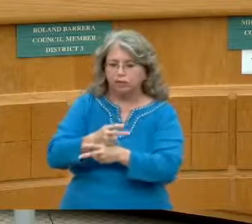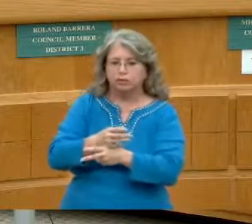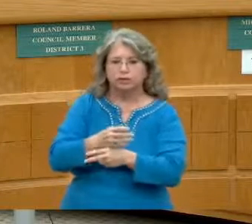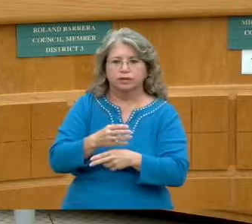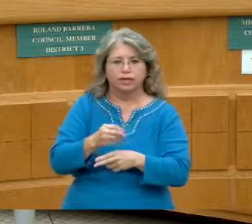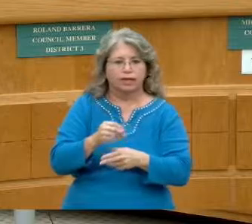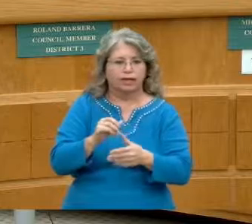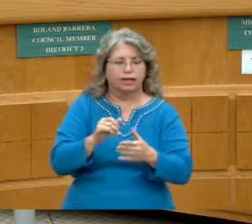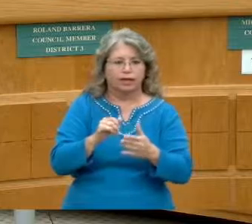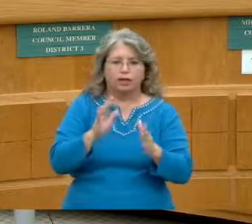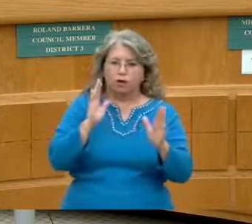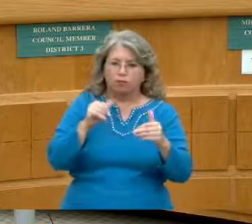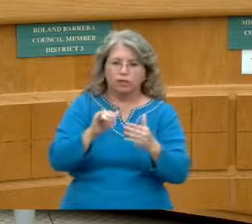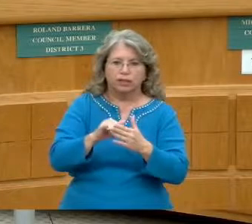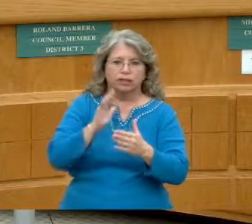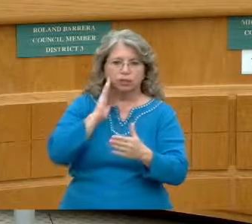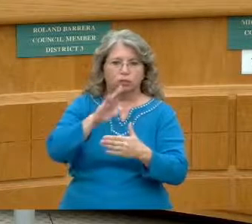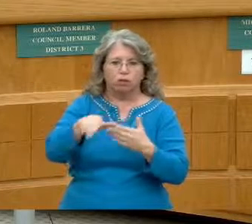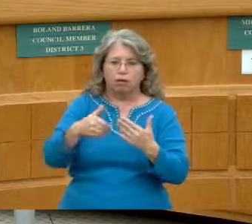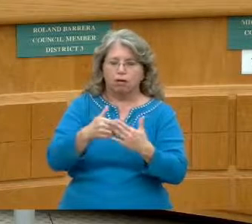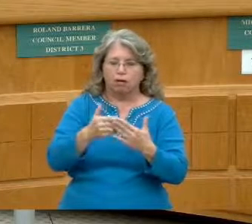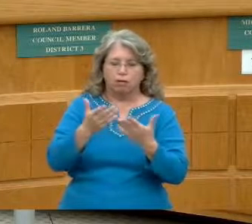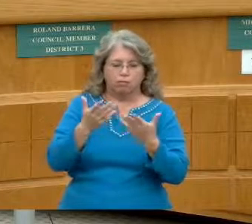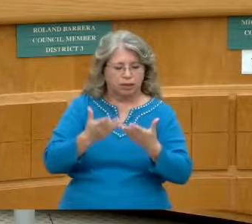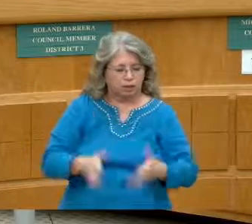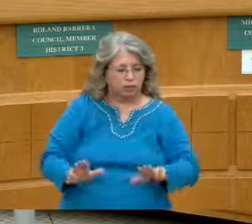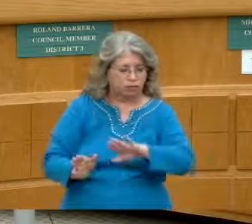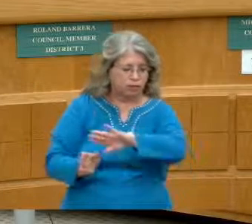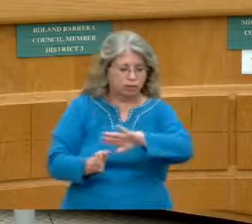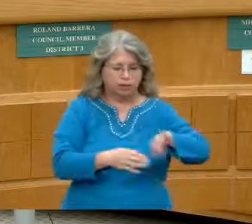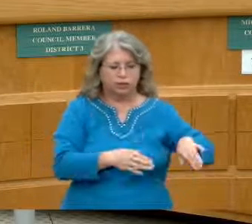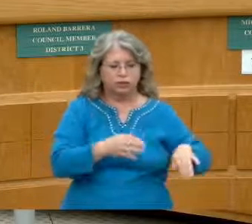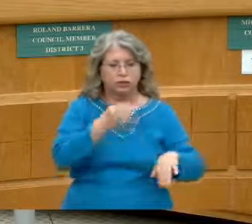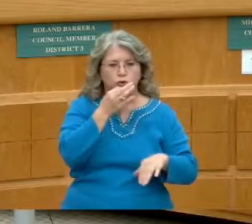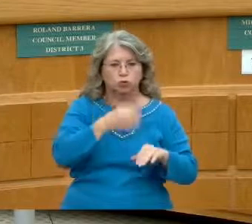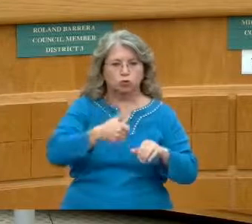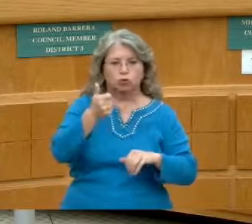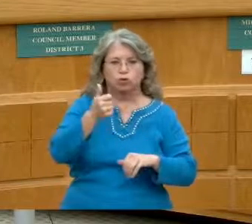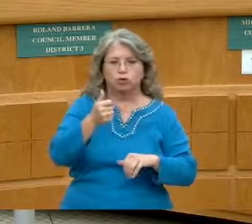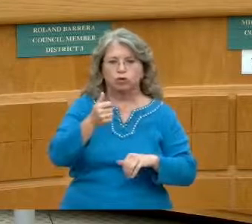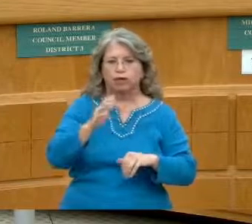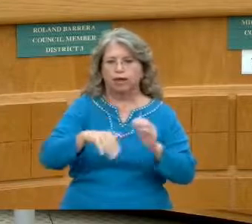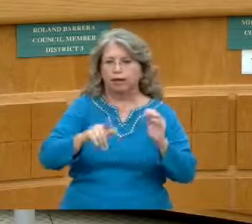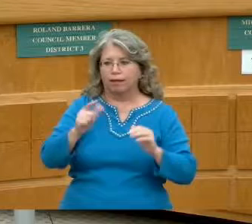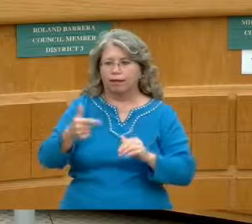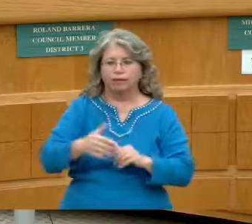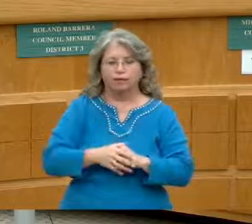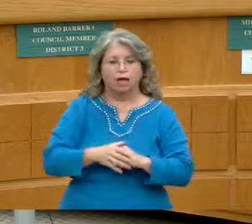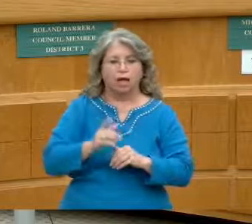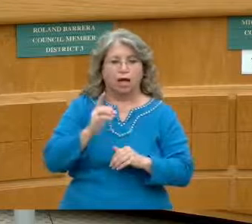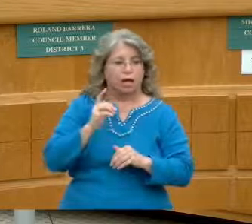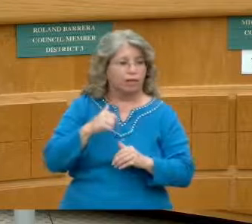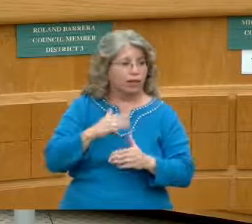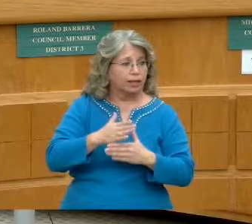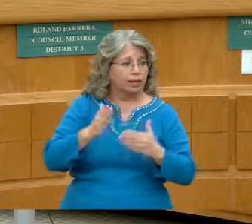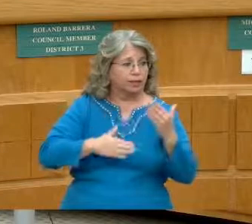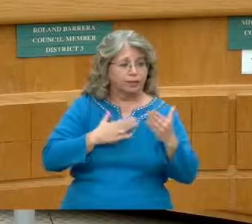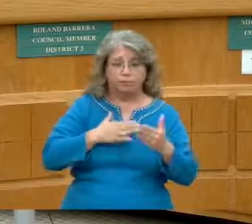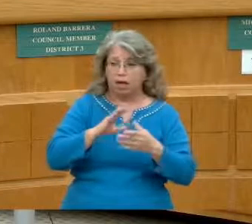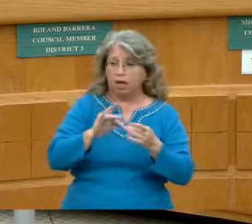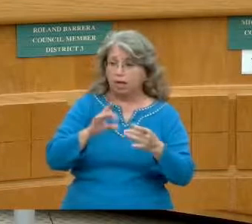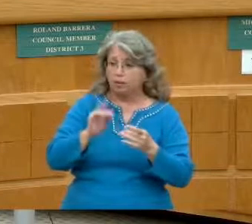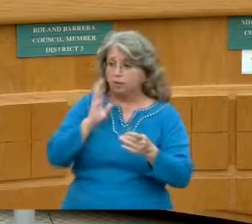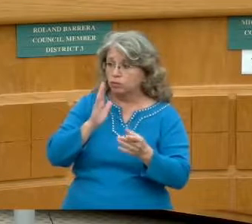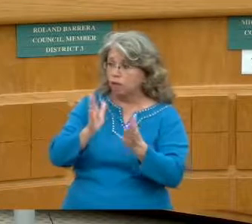will all be behind us as sooner than later. So that'll conclude my comments, and ask the manager and the judge if you